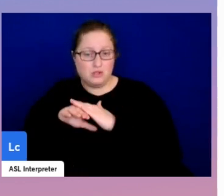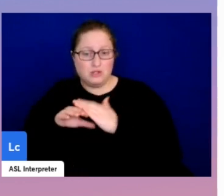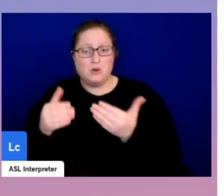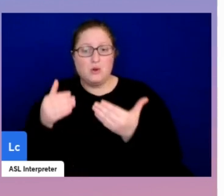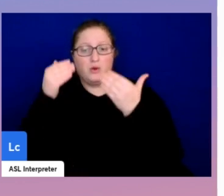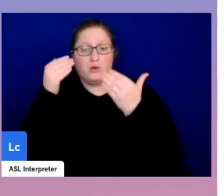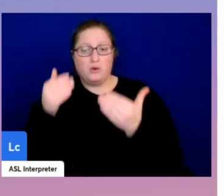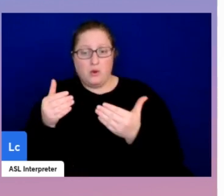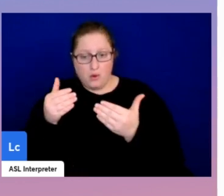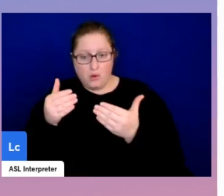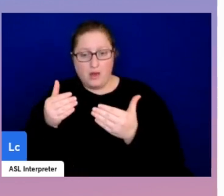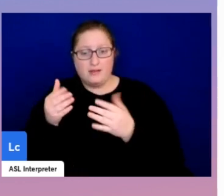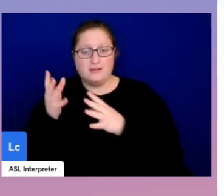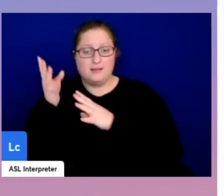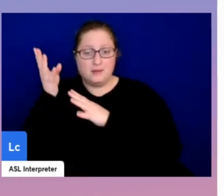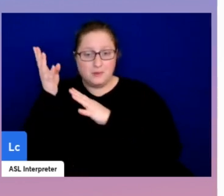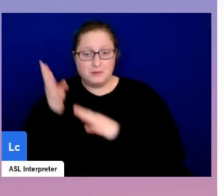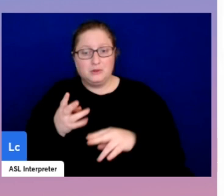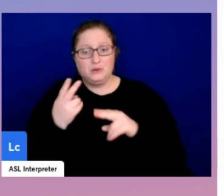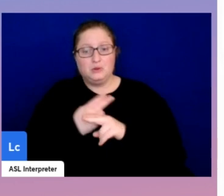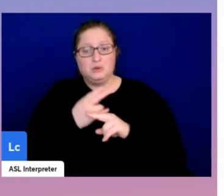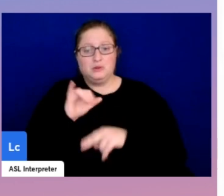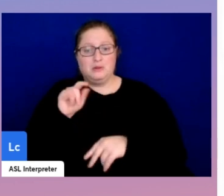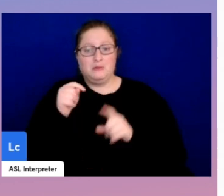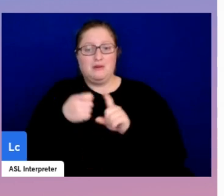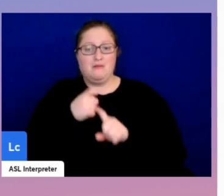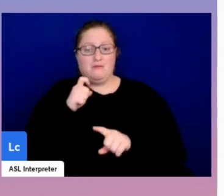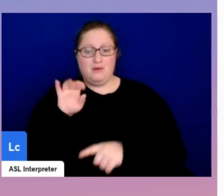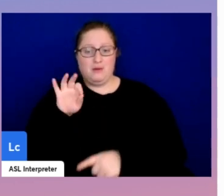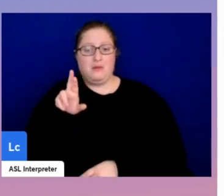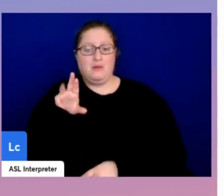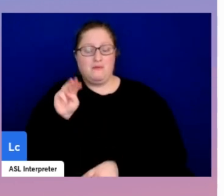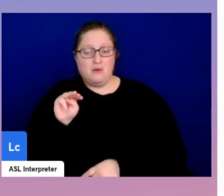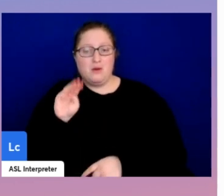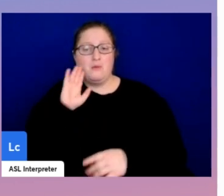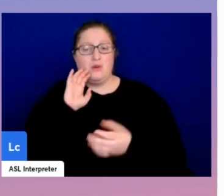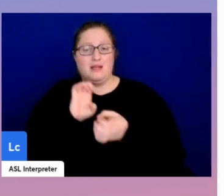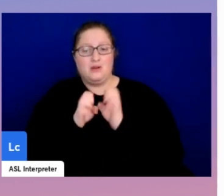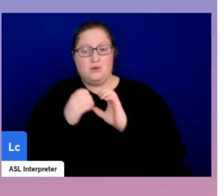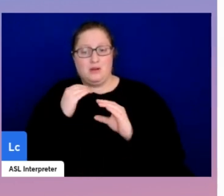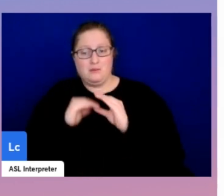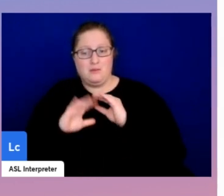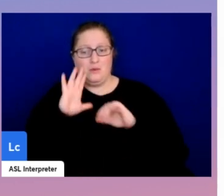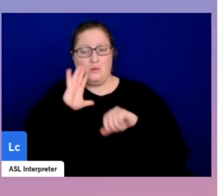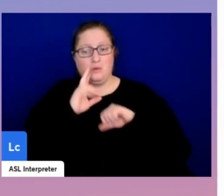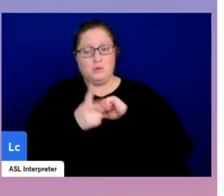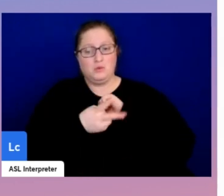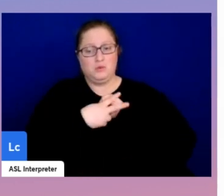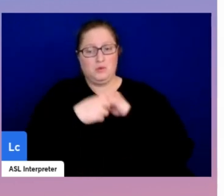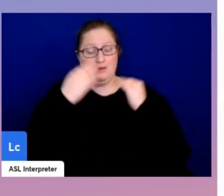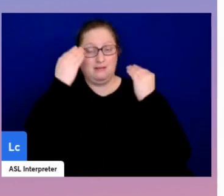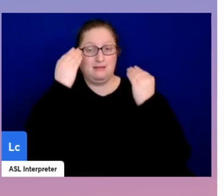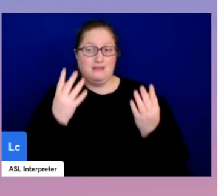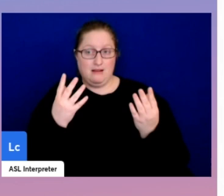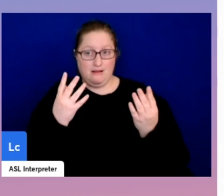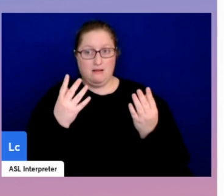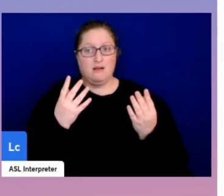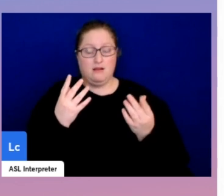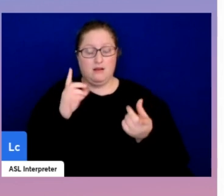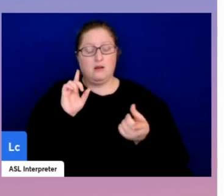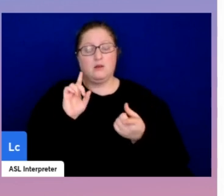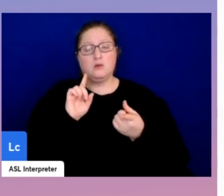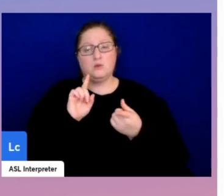and reads in the user input from the form. It encrypts the email, and then eventually stores that data into